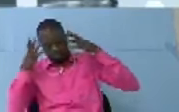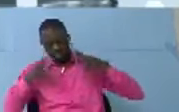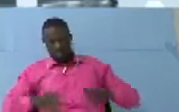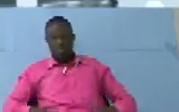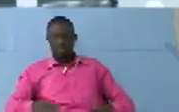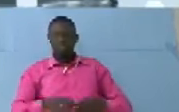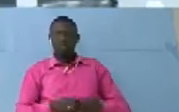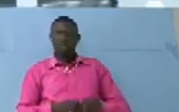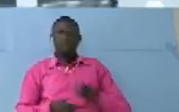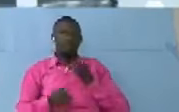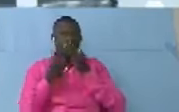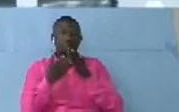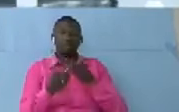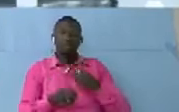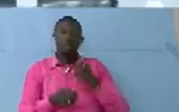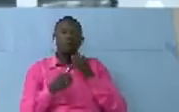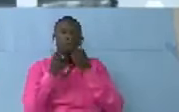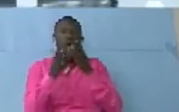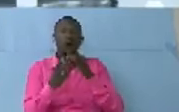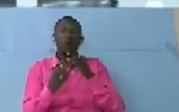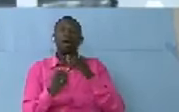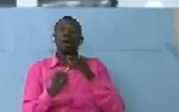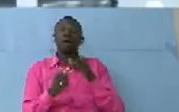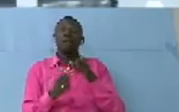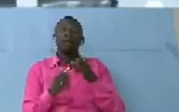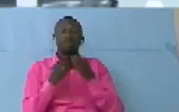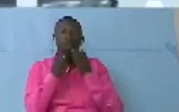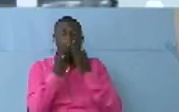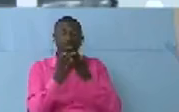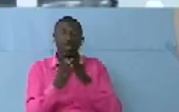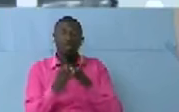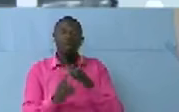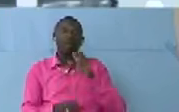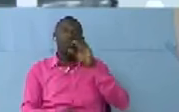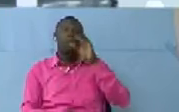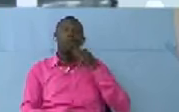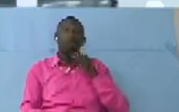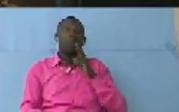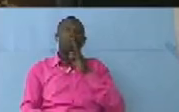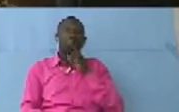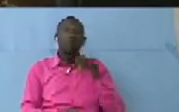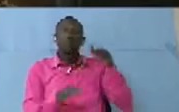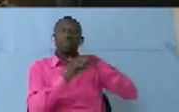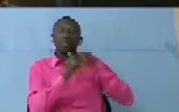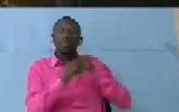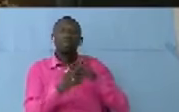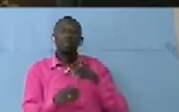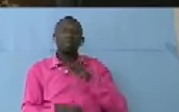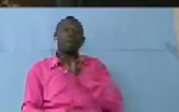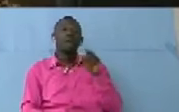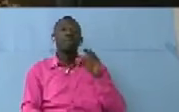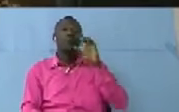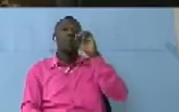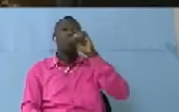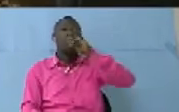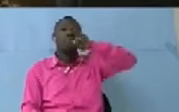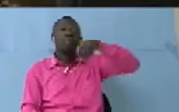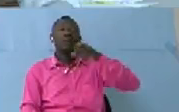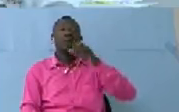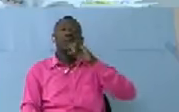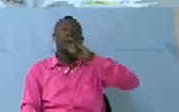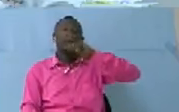could not forget the demonstration. And they told me to say that I was asked to go to the demonstration by Oje Jalo. At